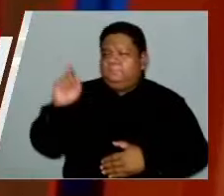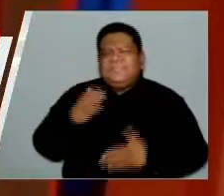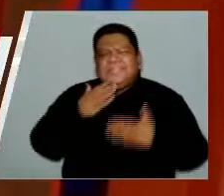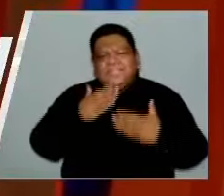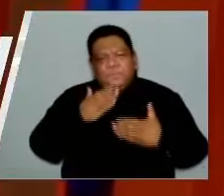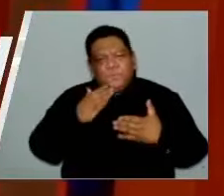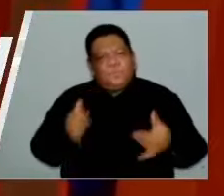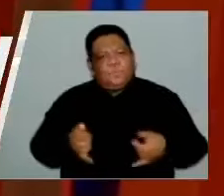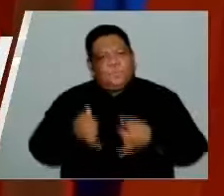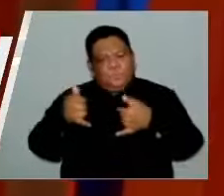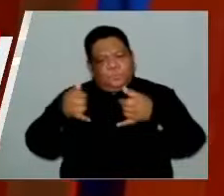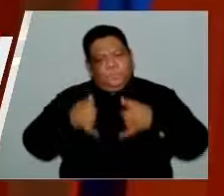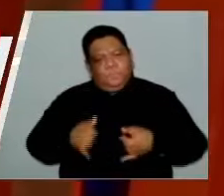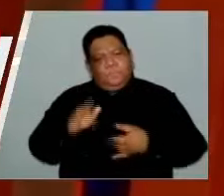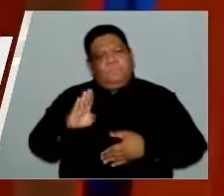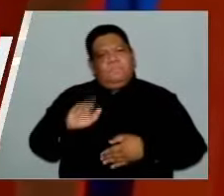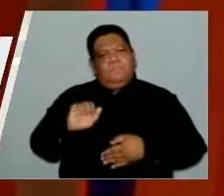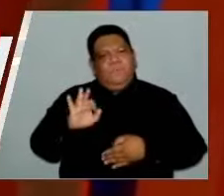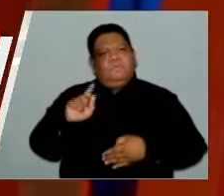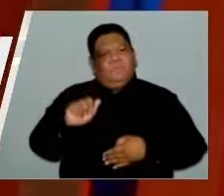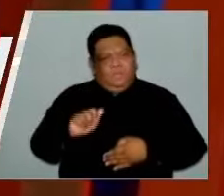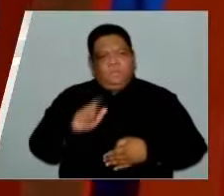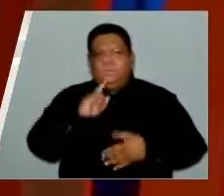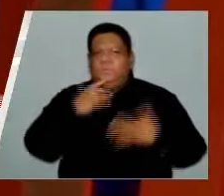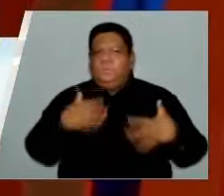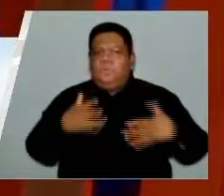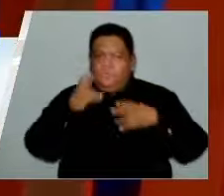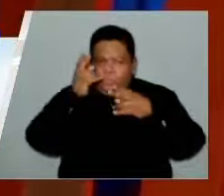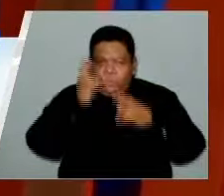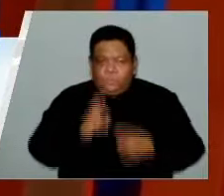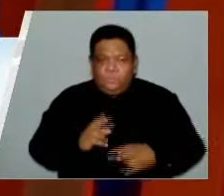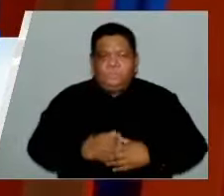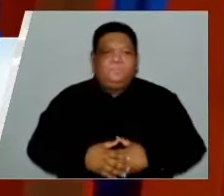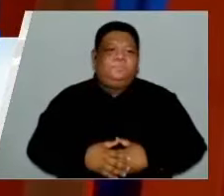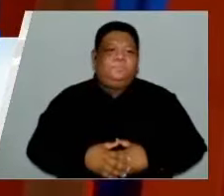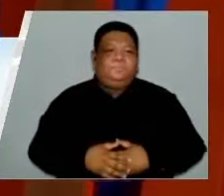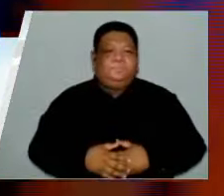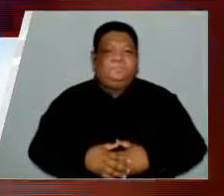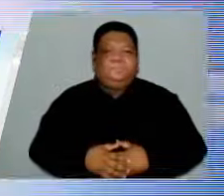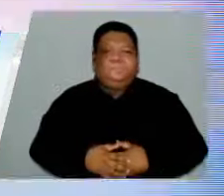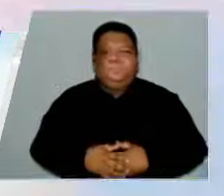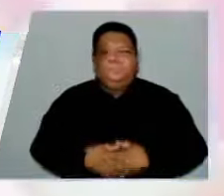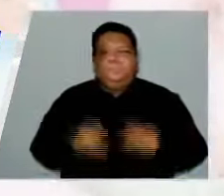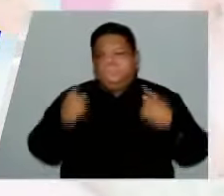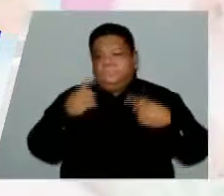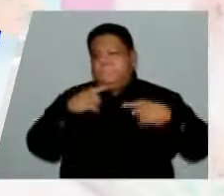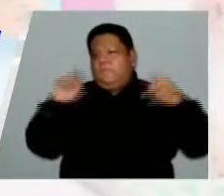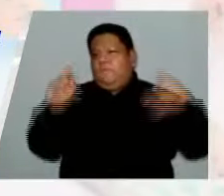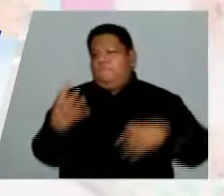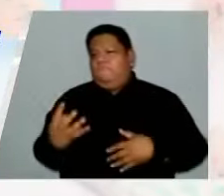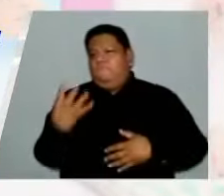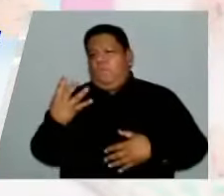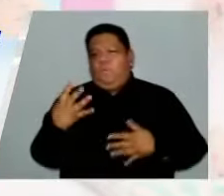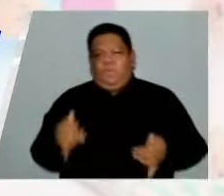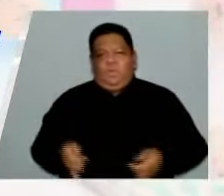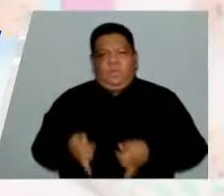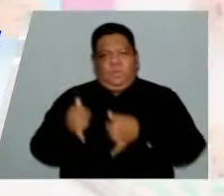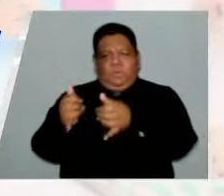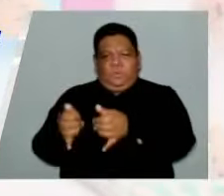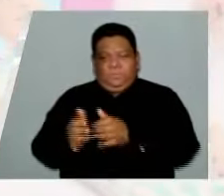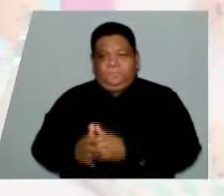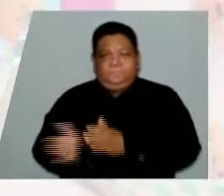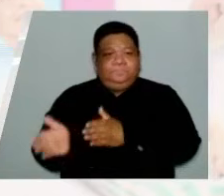This is really a huge honor. Nakakuha rin ito ng 4 major awards. Sa 49th People Choice Awards